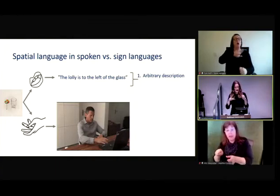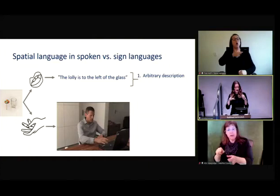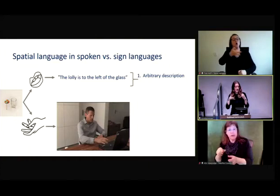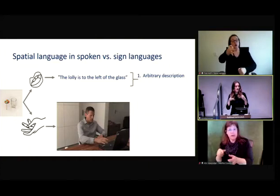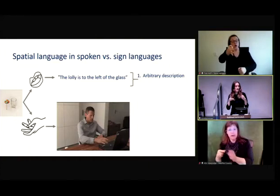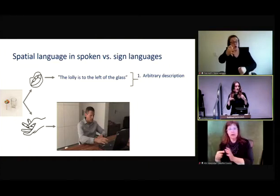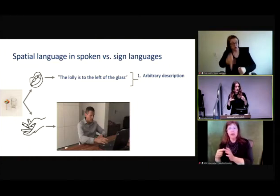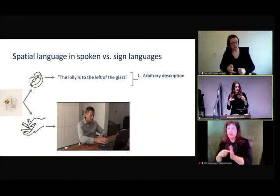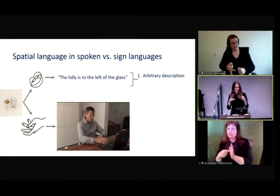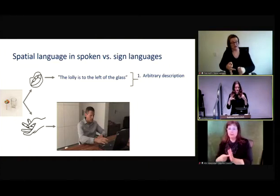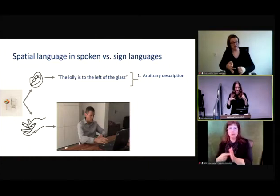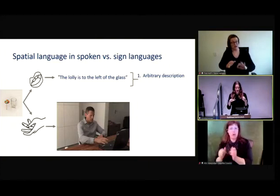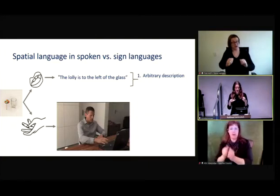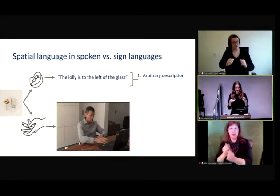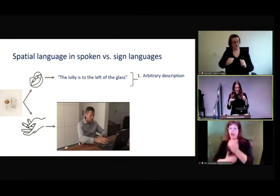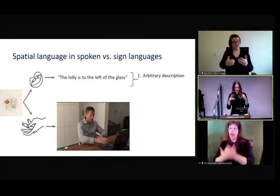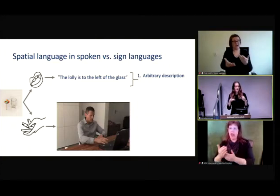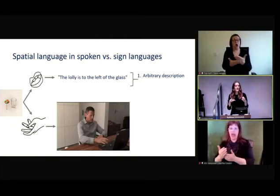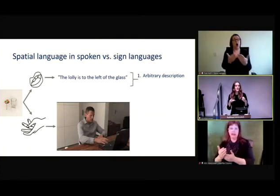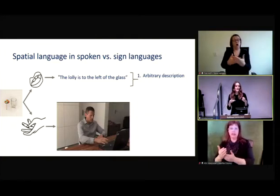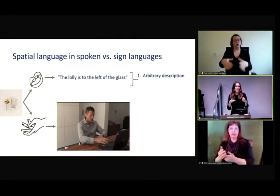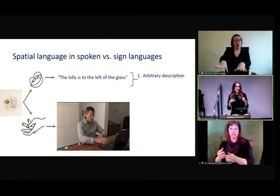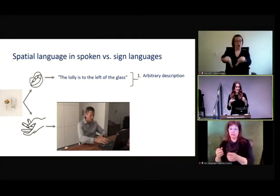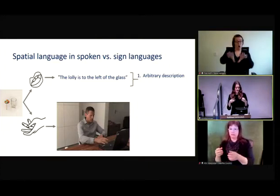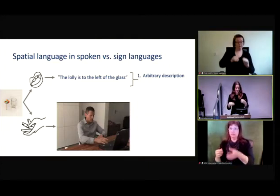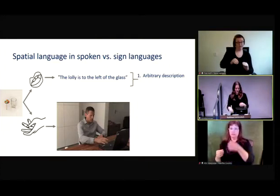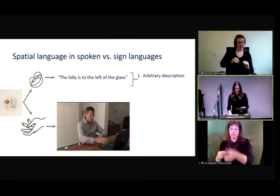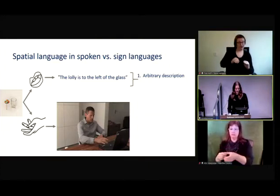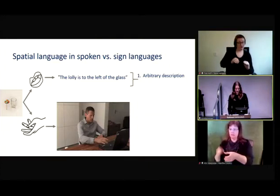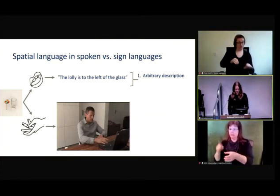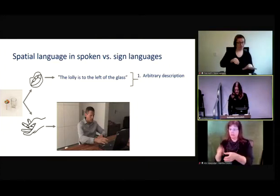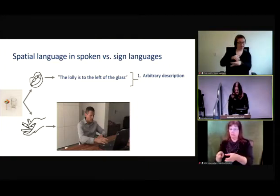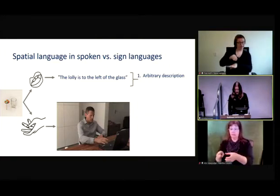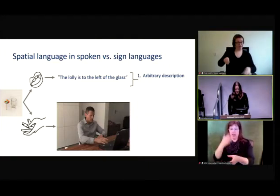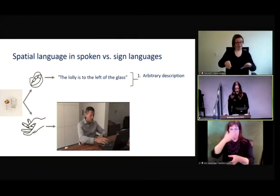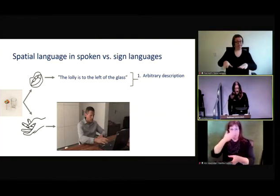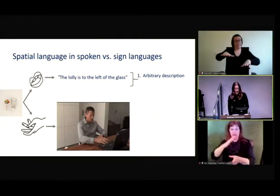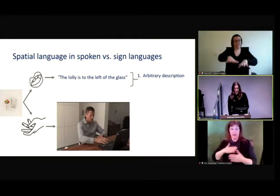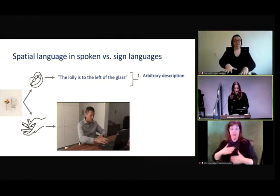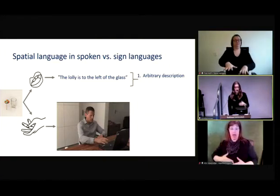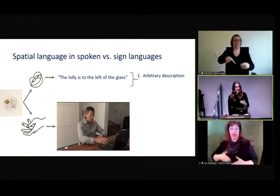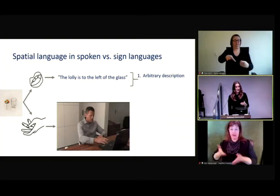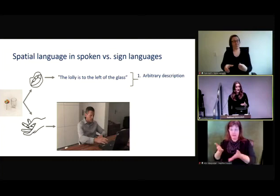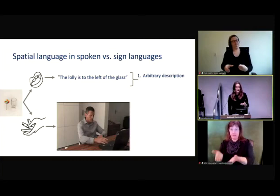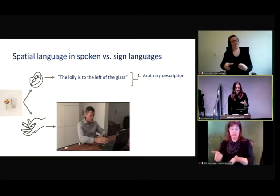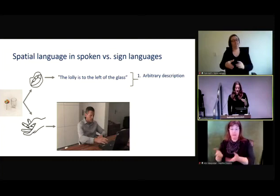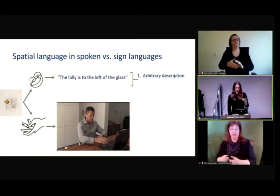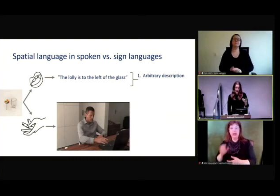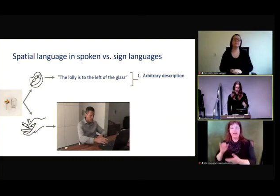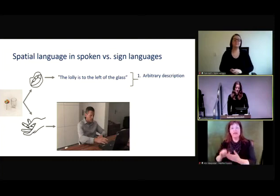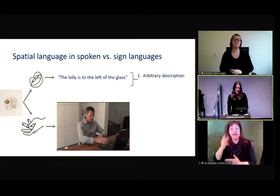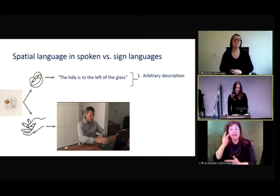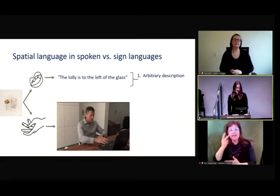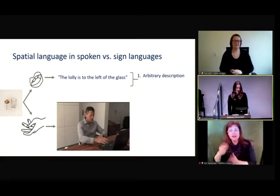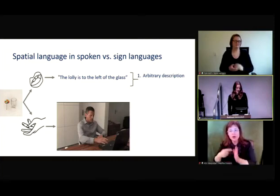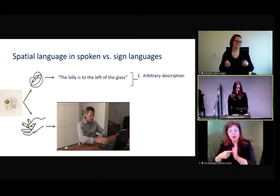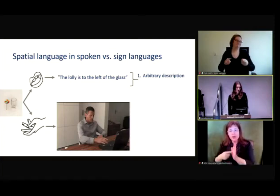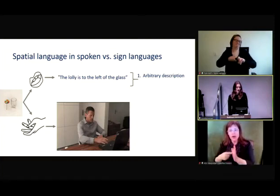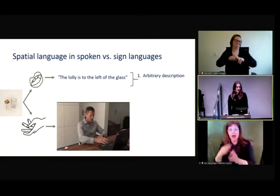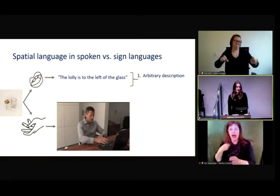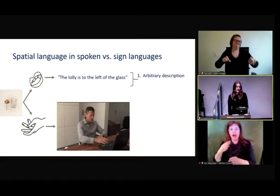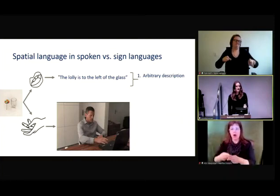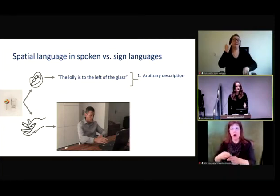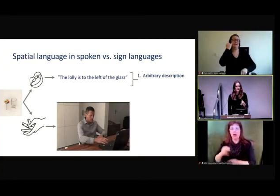mirroring these aspects with their hands and placing them in front of the body. This visual resemblance I call iconicity